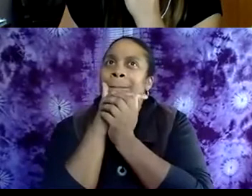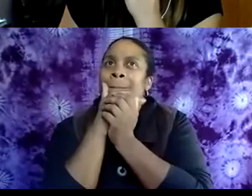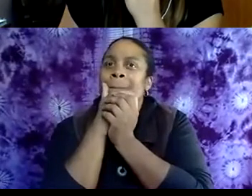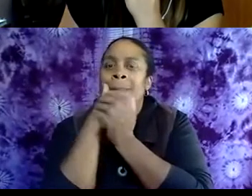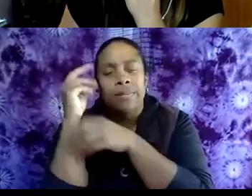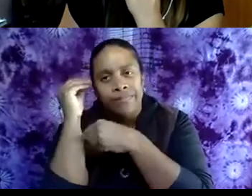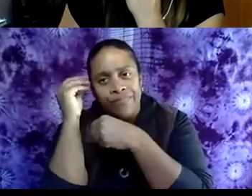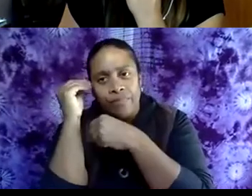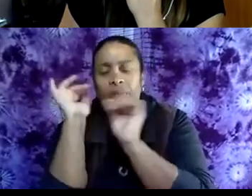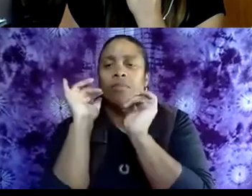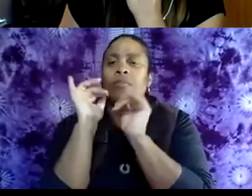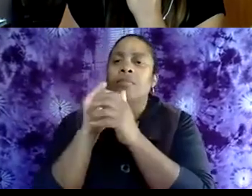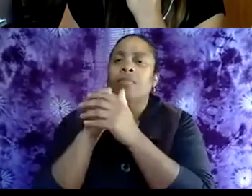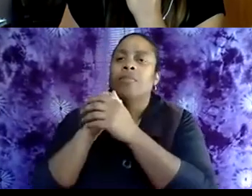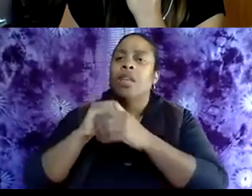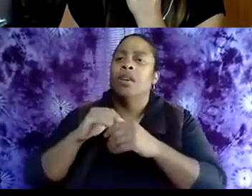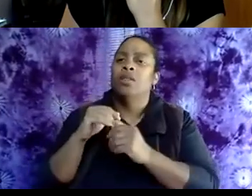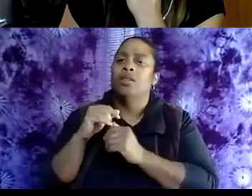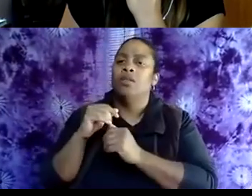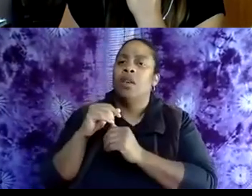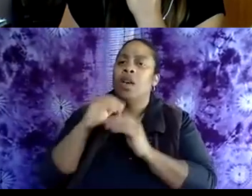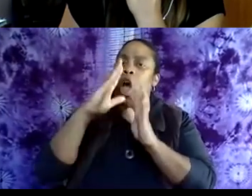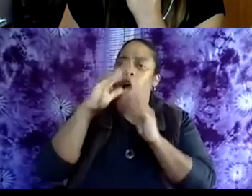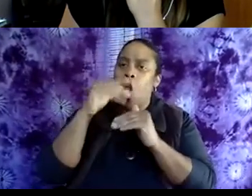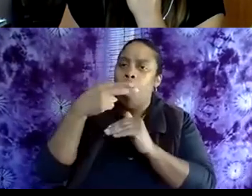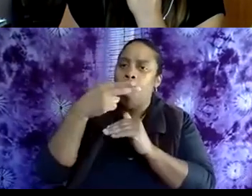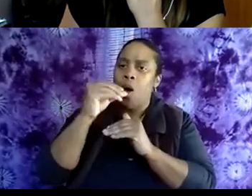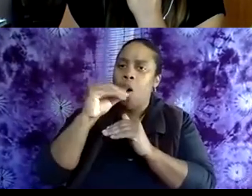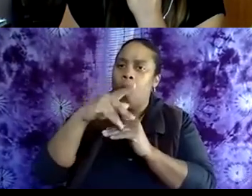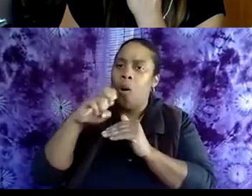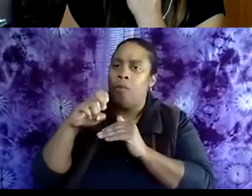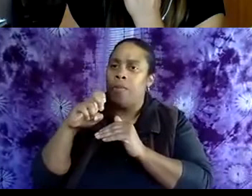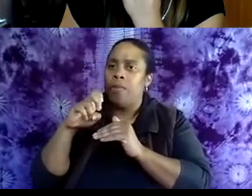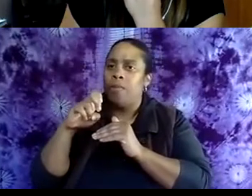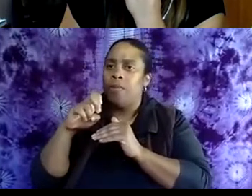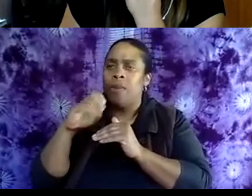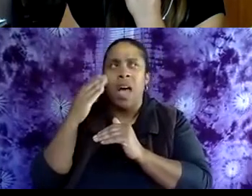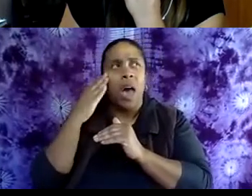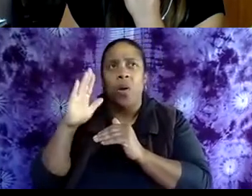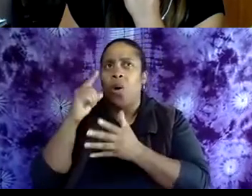so the hope, I don't know what shape it's like, what color it's like, where